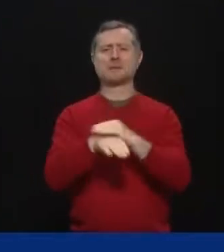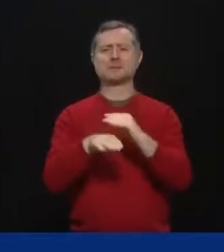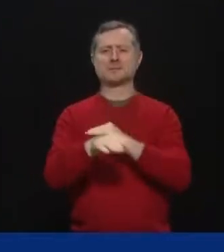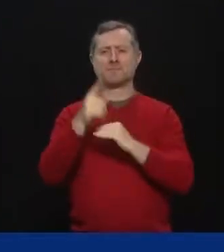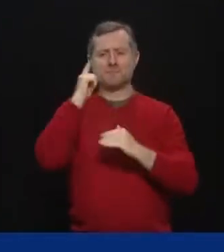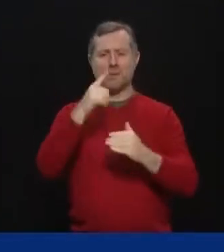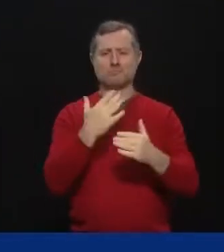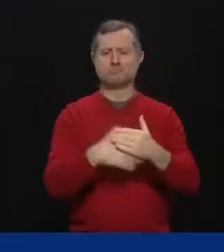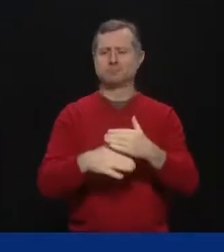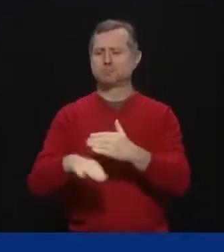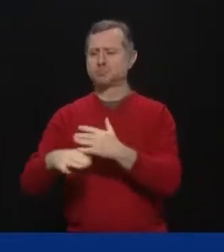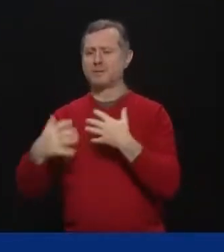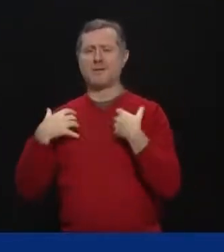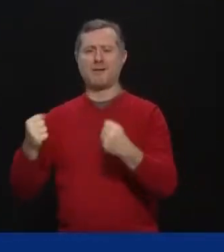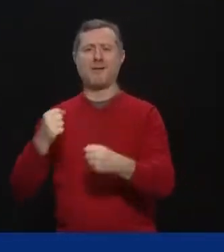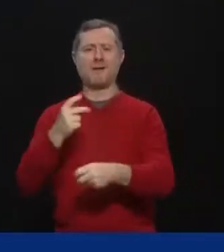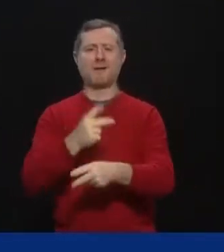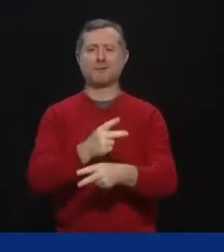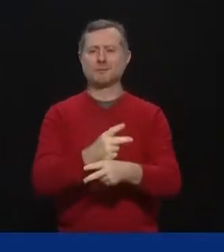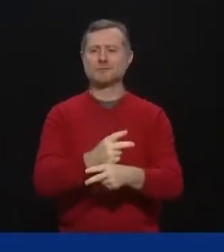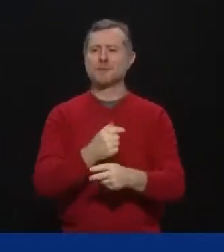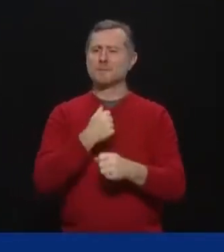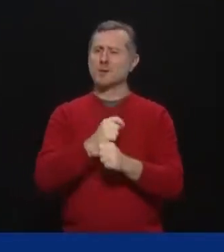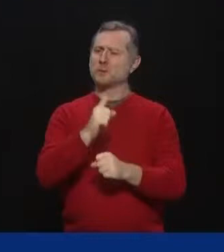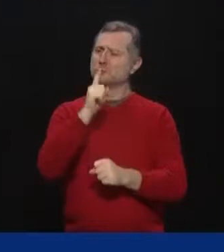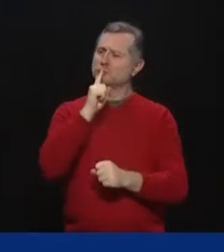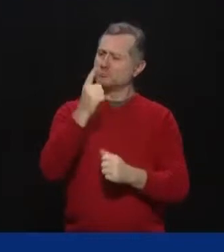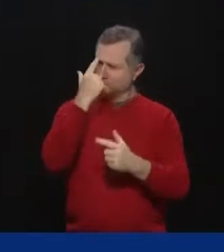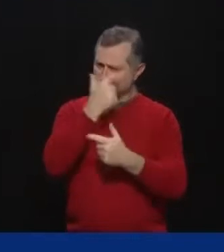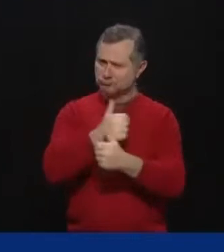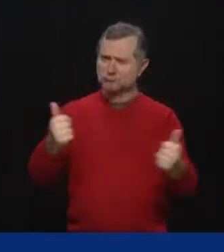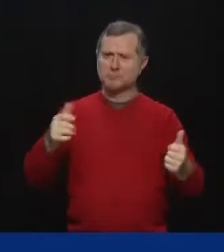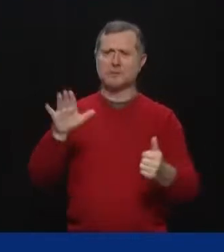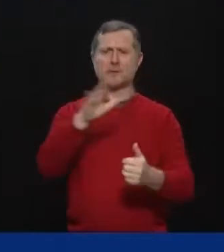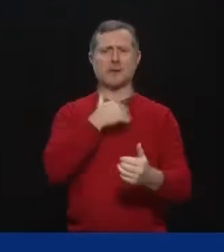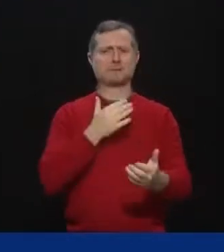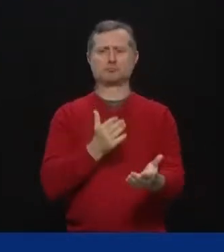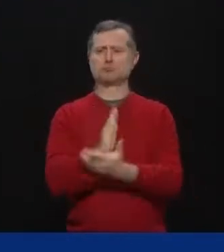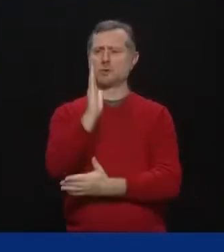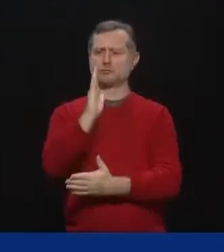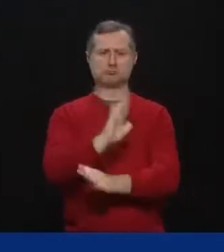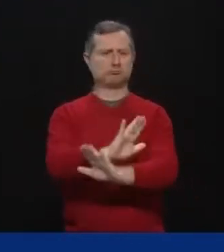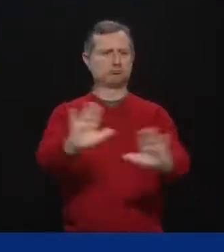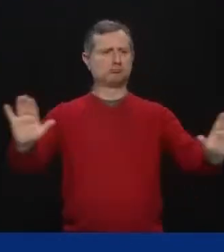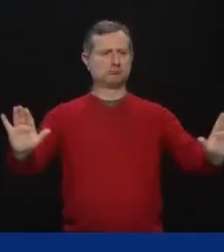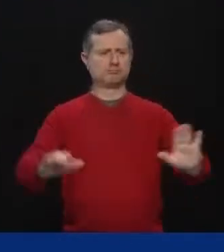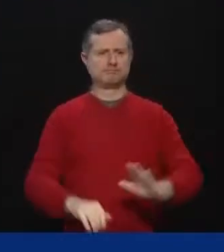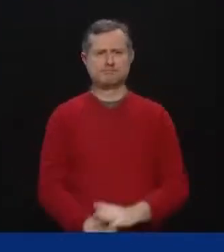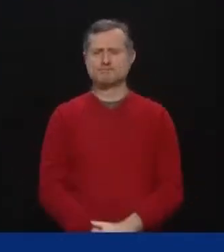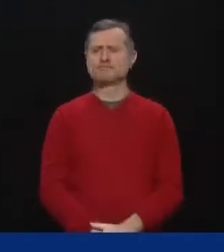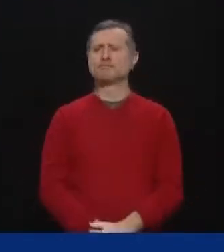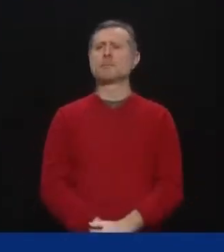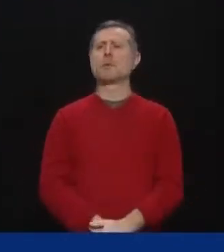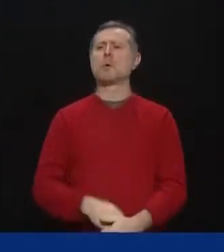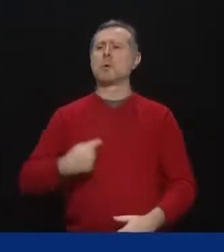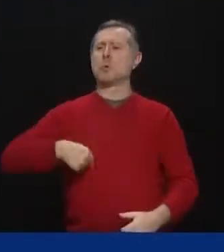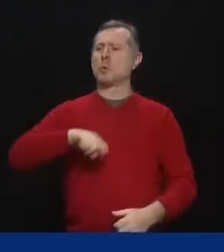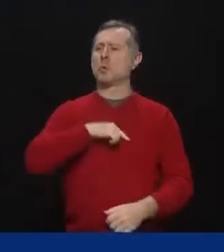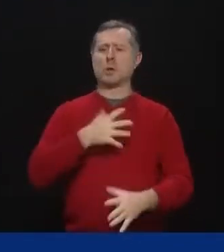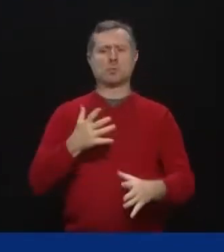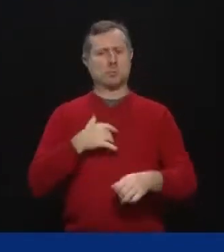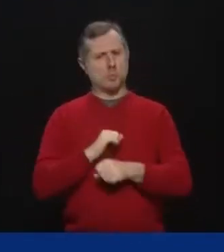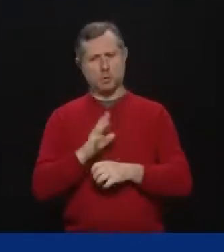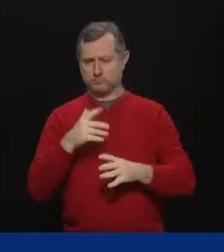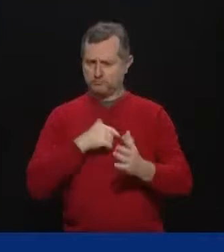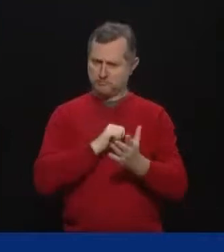political power for reproductive freedom in states and cities across the country. NRH goes on the offensive to pass laws that ensure